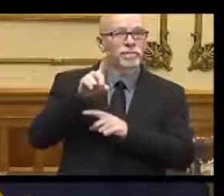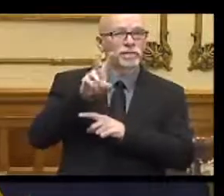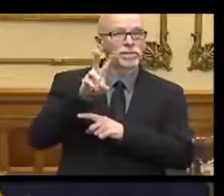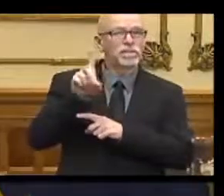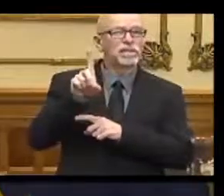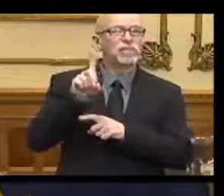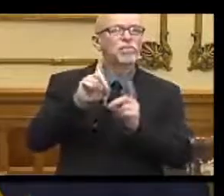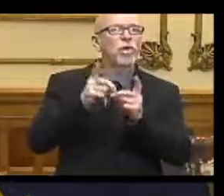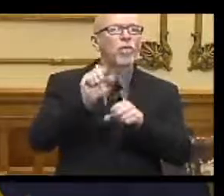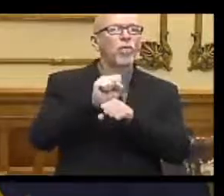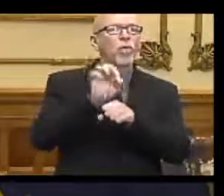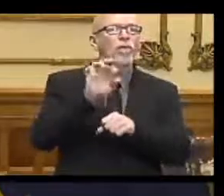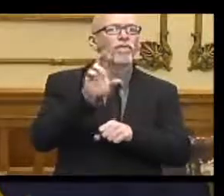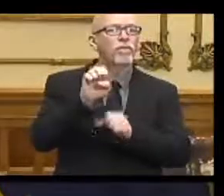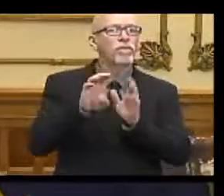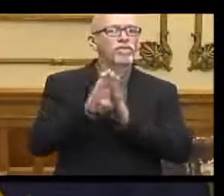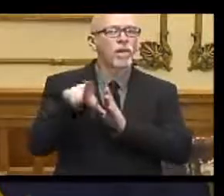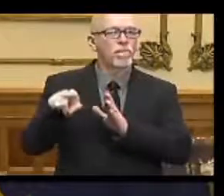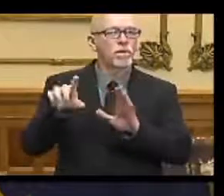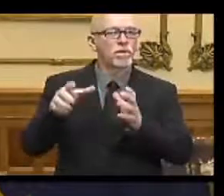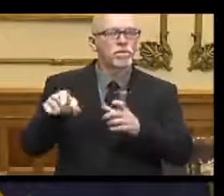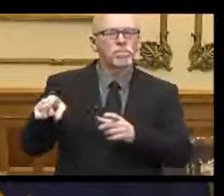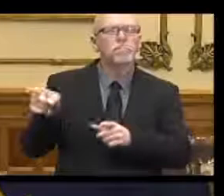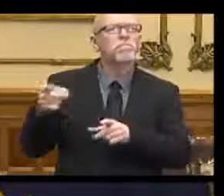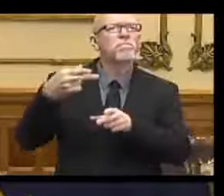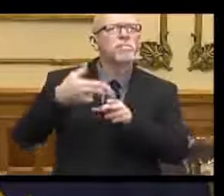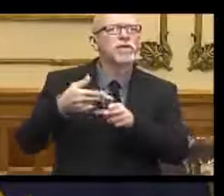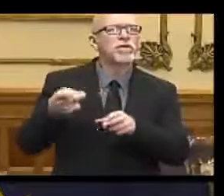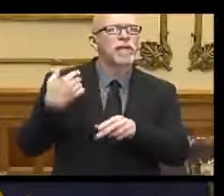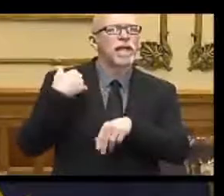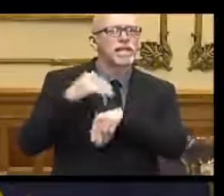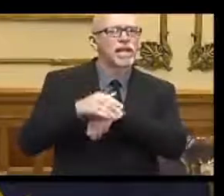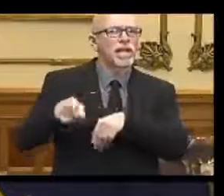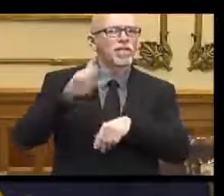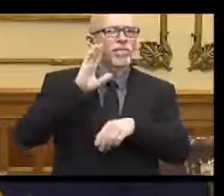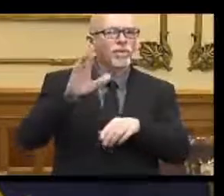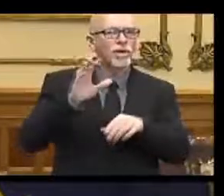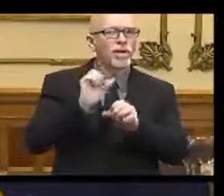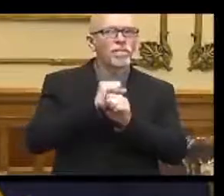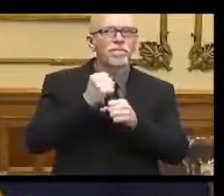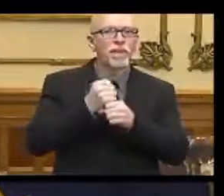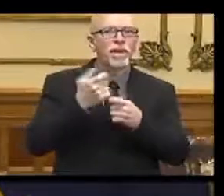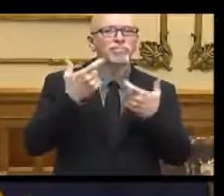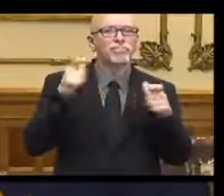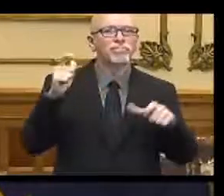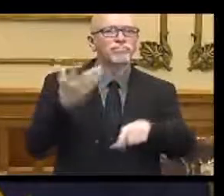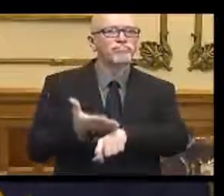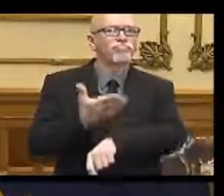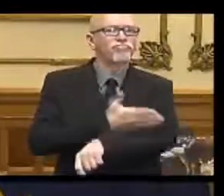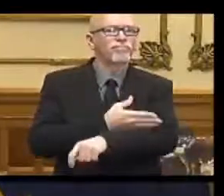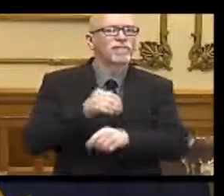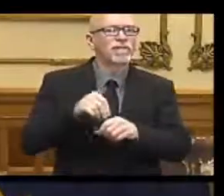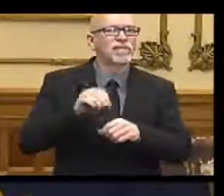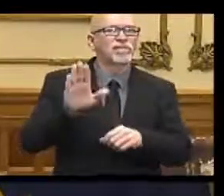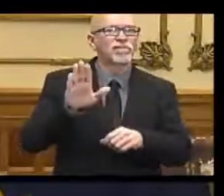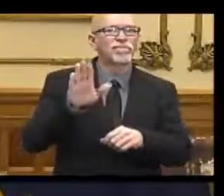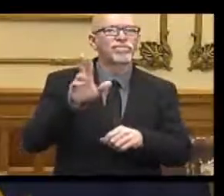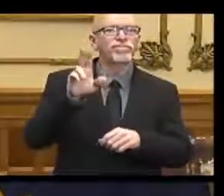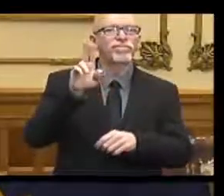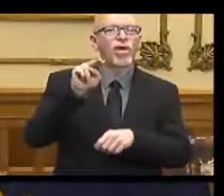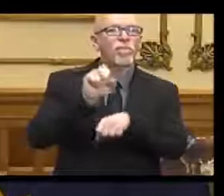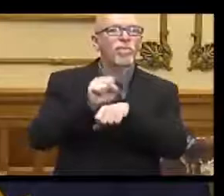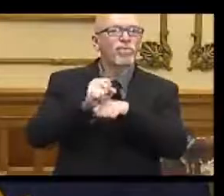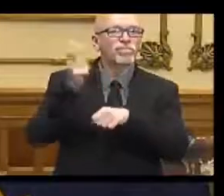Department of Workforce Development, mentioned that last night they were going to be making a major upgrade on the UI